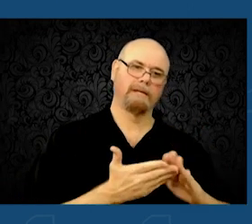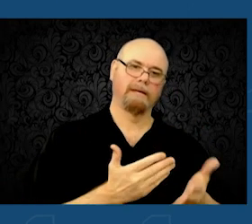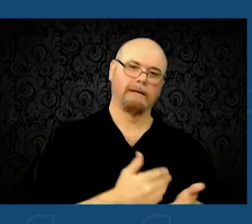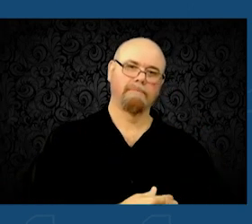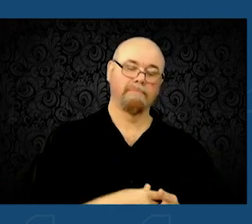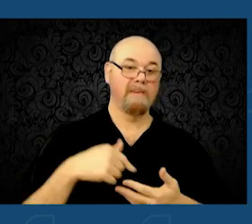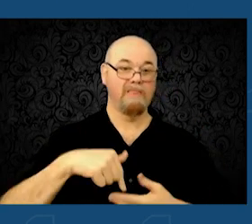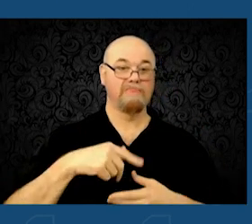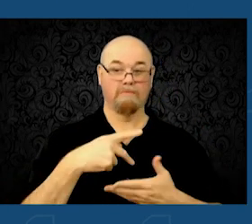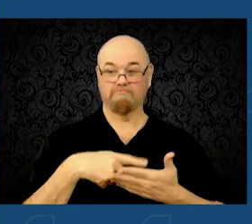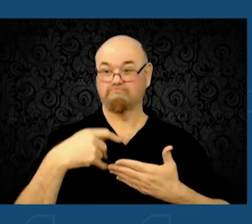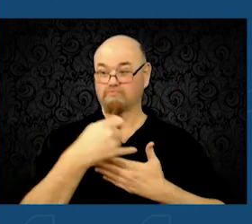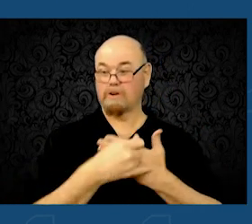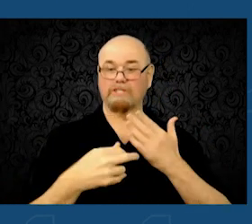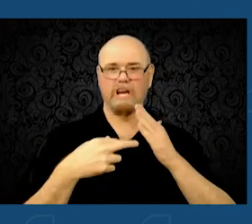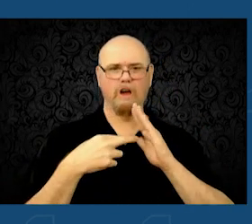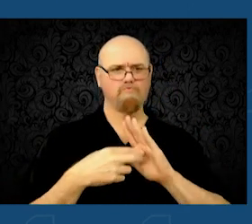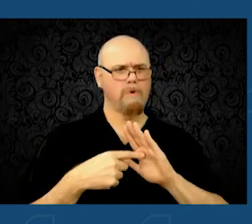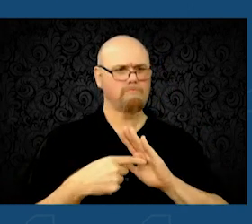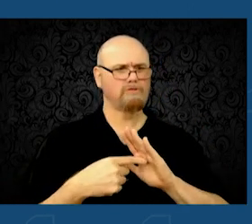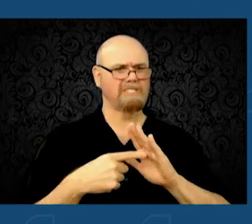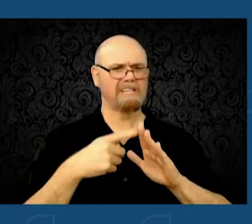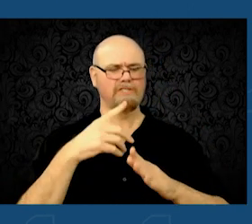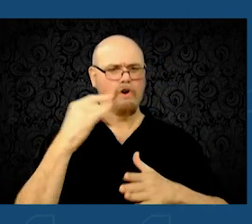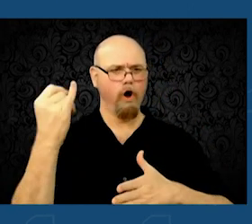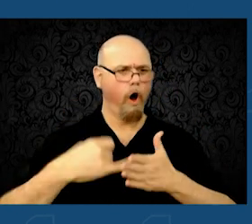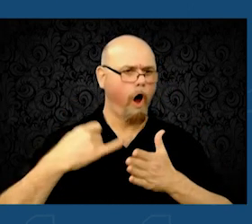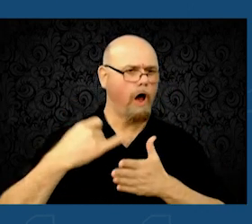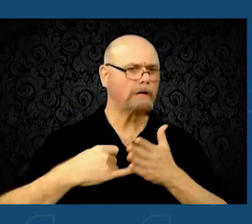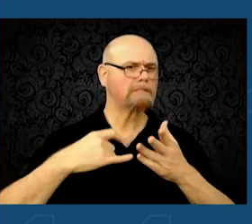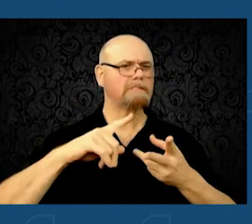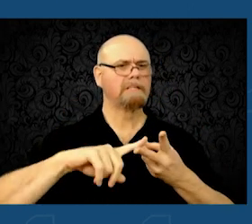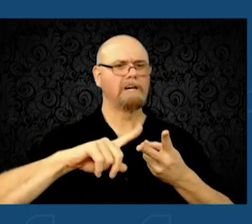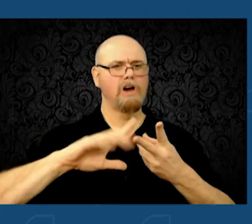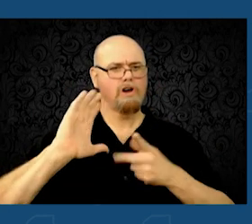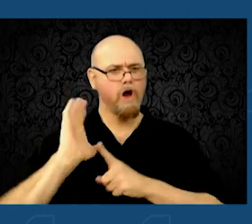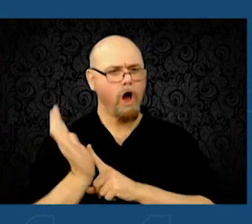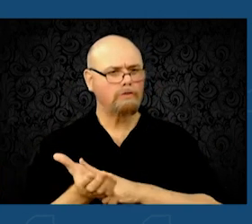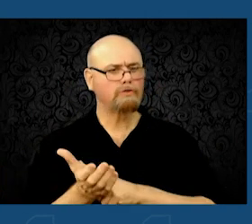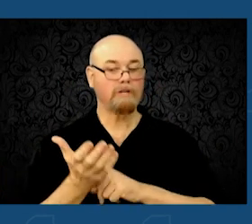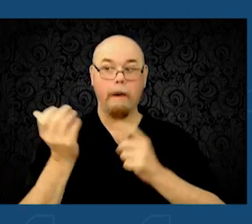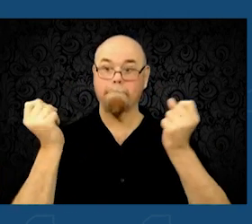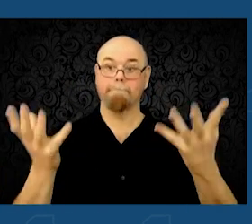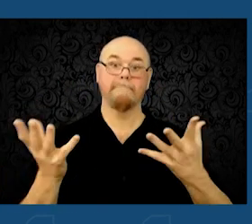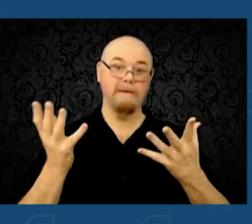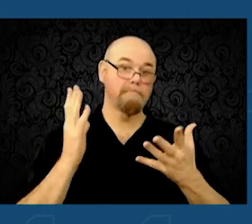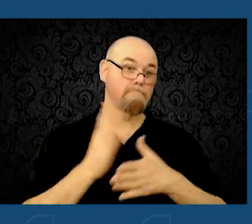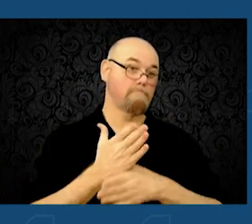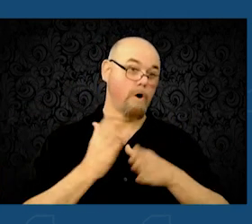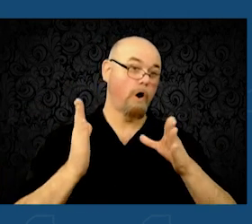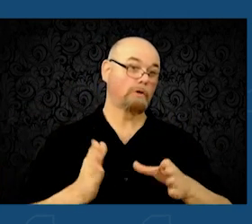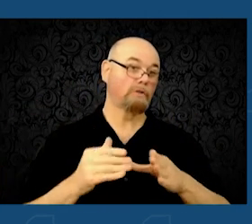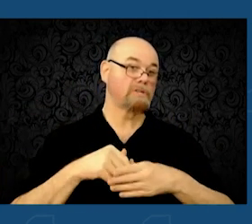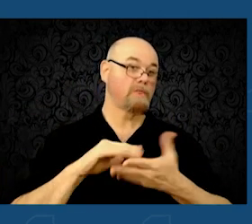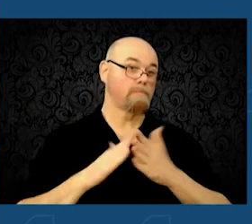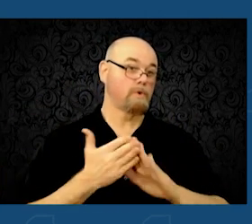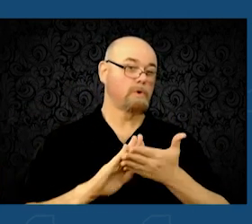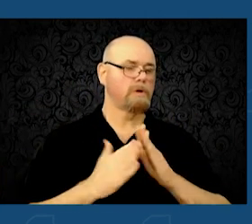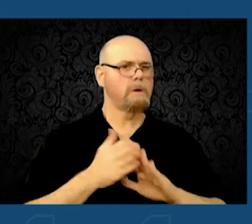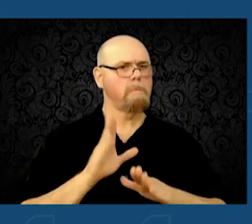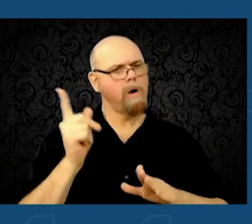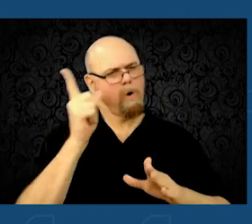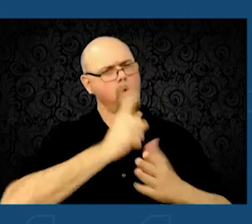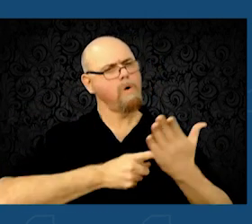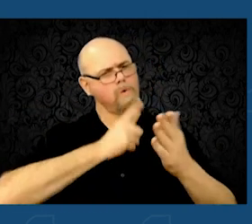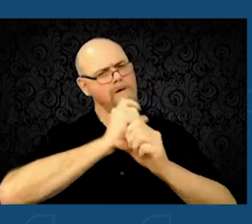represents the arts and cultural with many of our partners in the community, but it's also, we envision this project